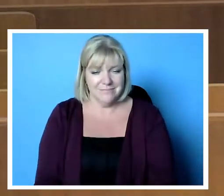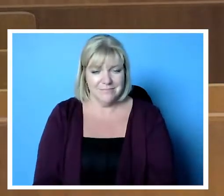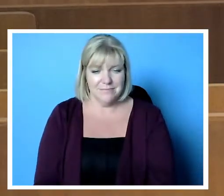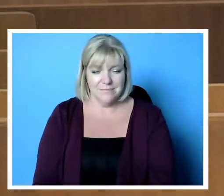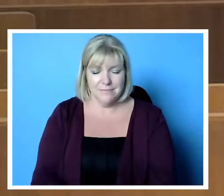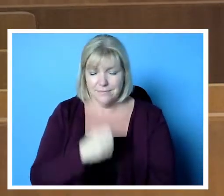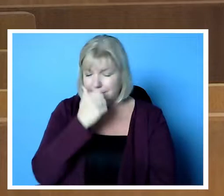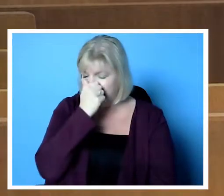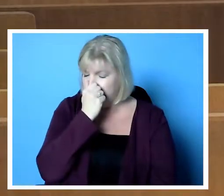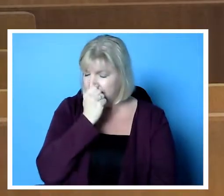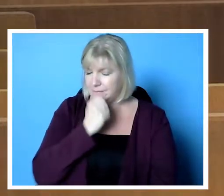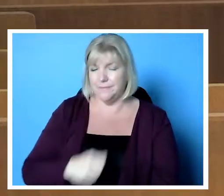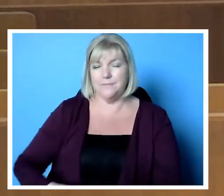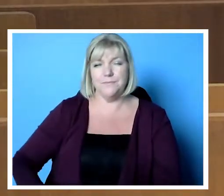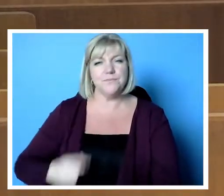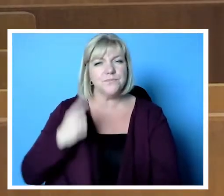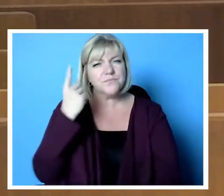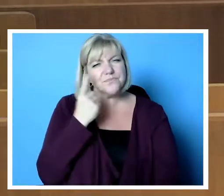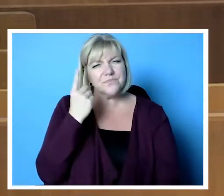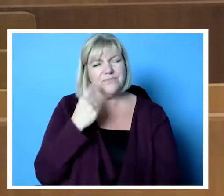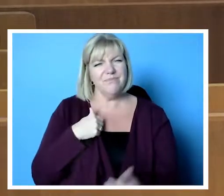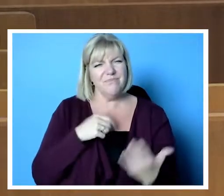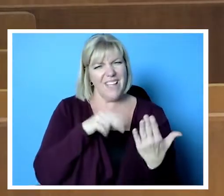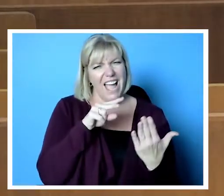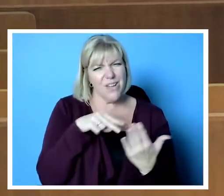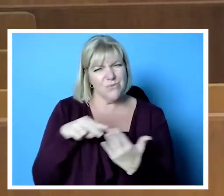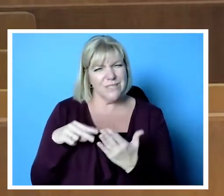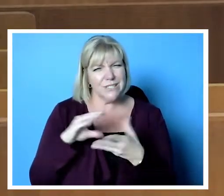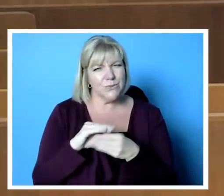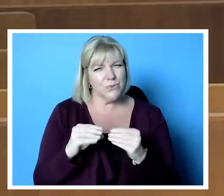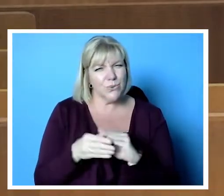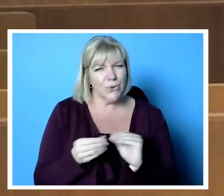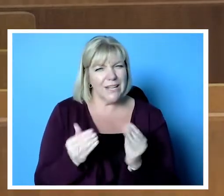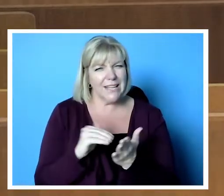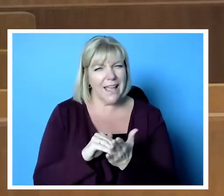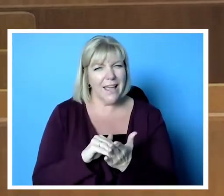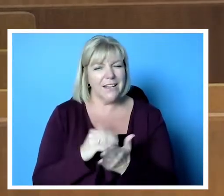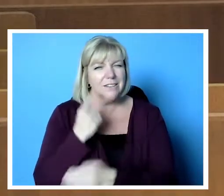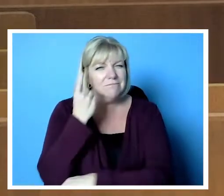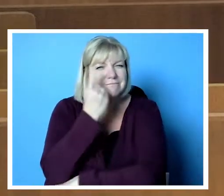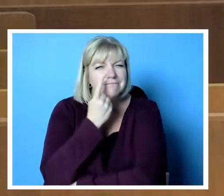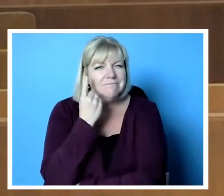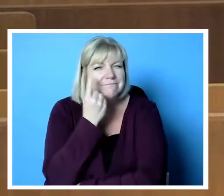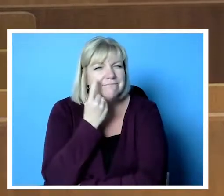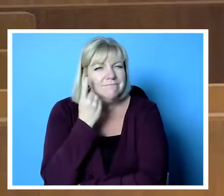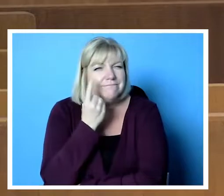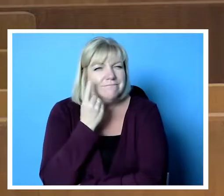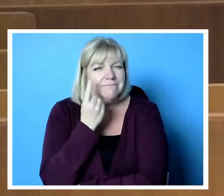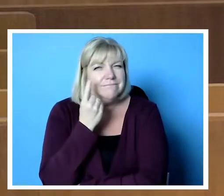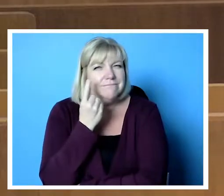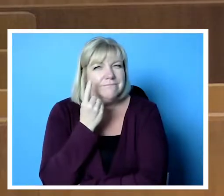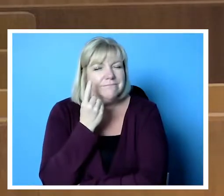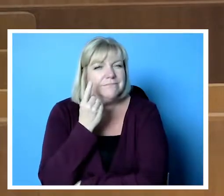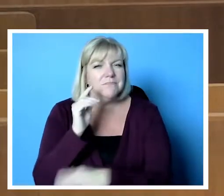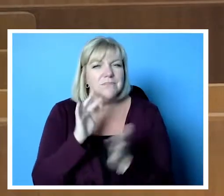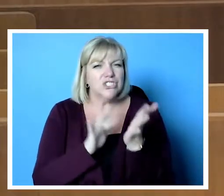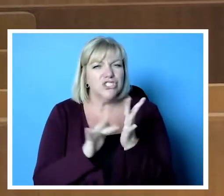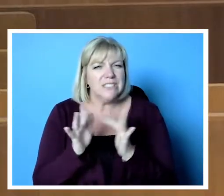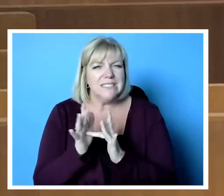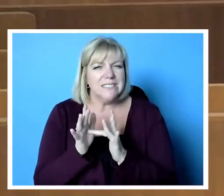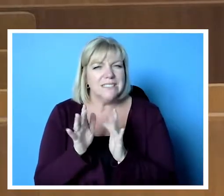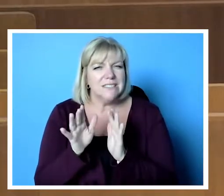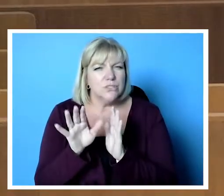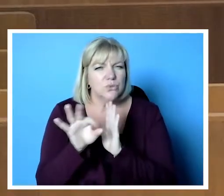I wonder, when I reread this story, what it is exactly that Jesus is